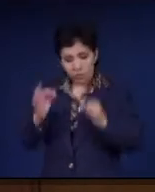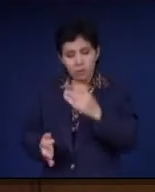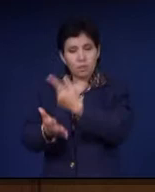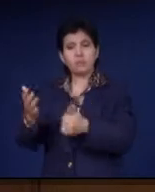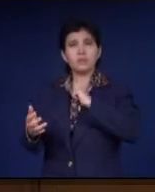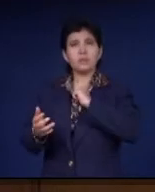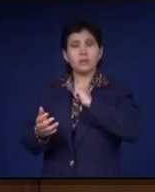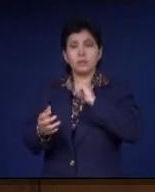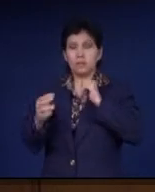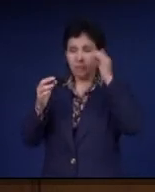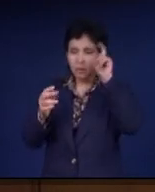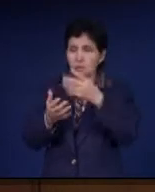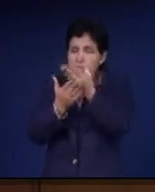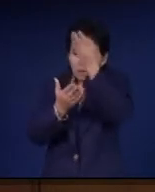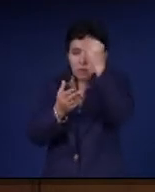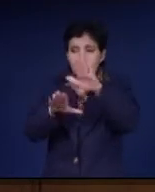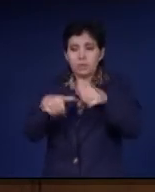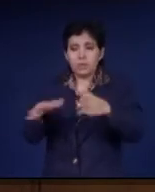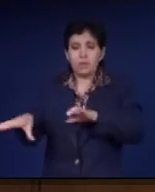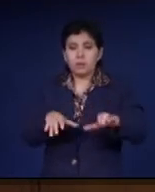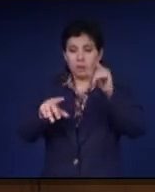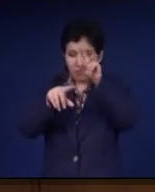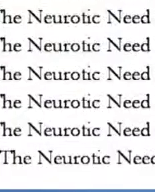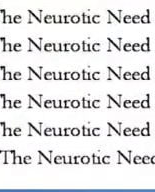without letting other people to just keep controlling us.